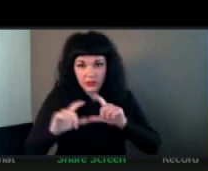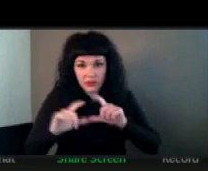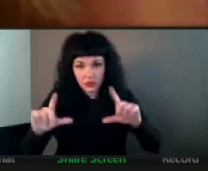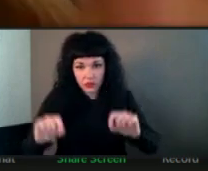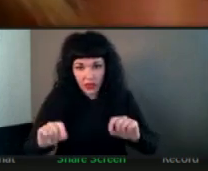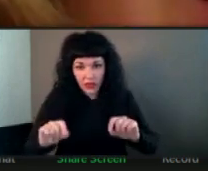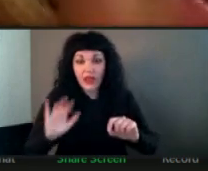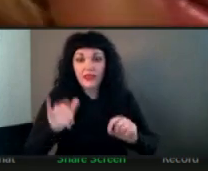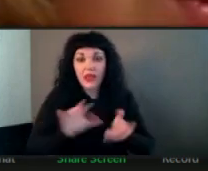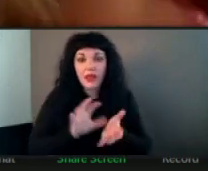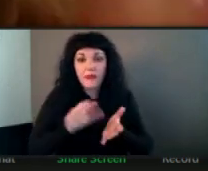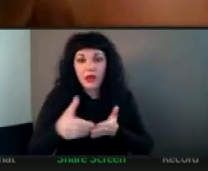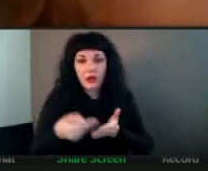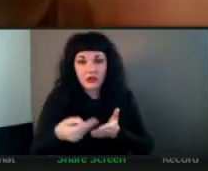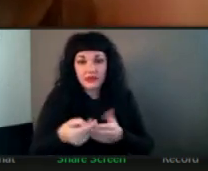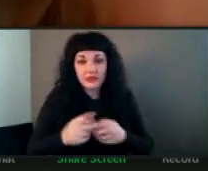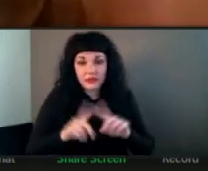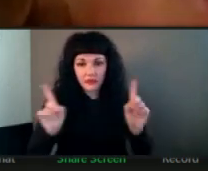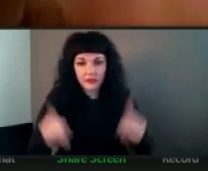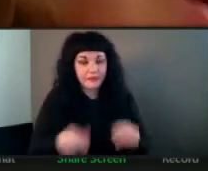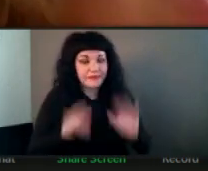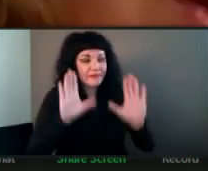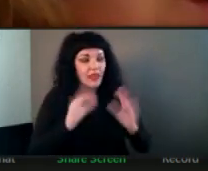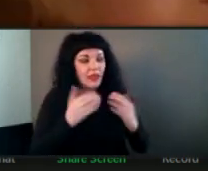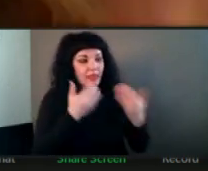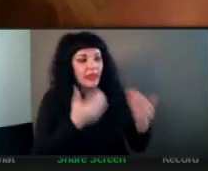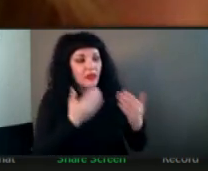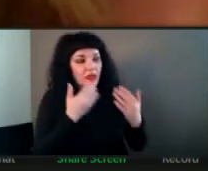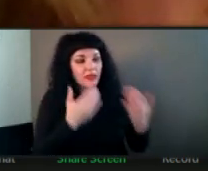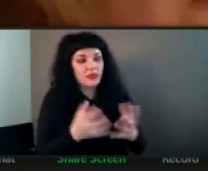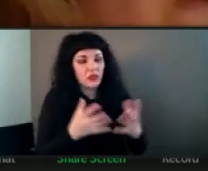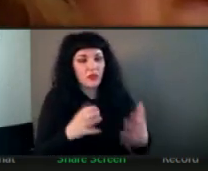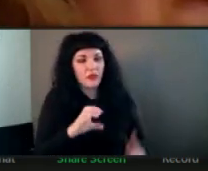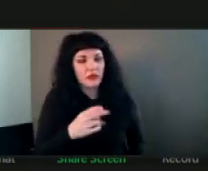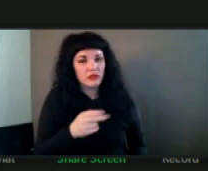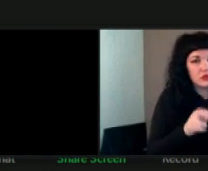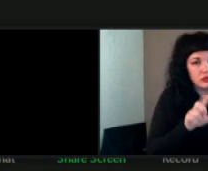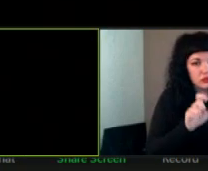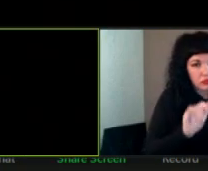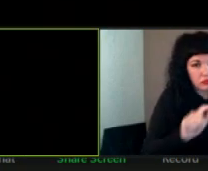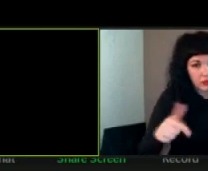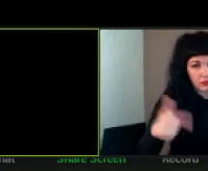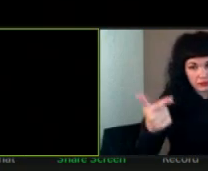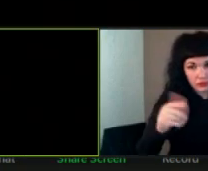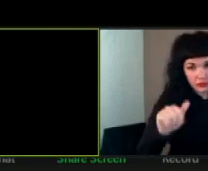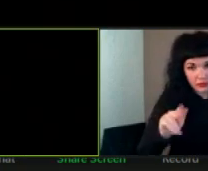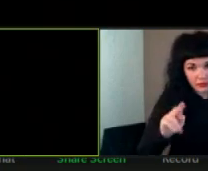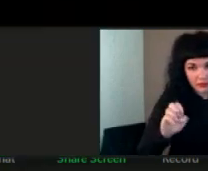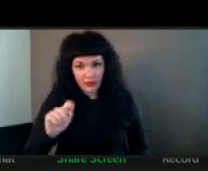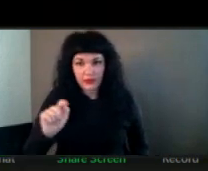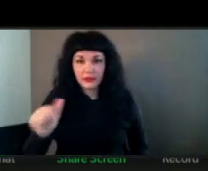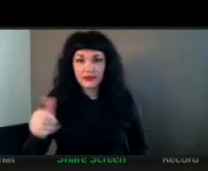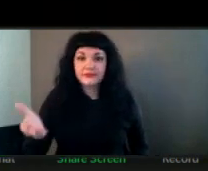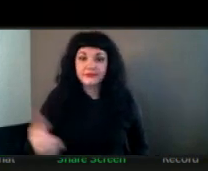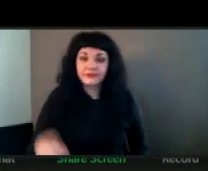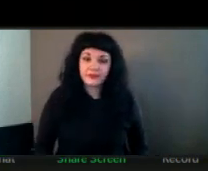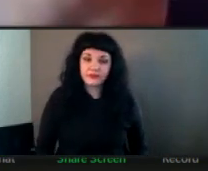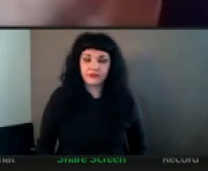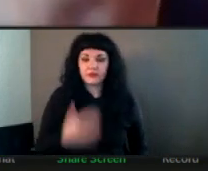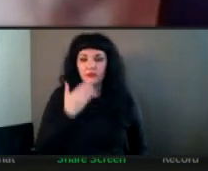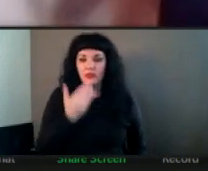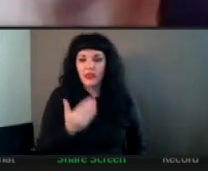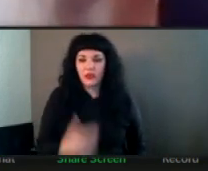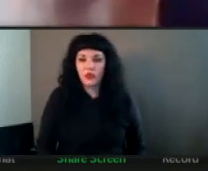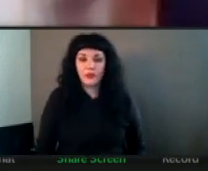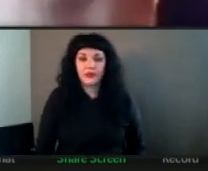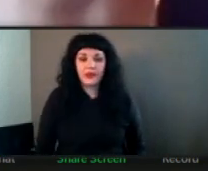Okay, great. Thank you so much, Cheryl and Marifer. Jametta? You're welcome. Yes, thank you. And in